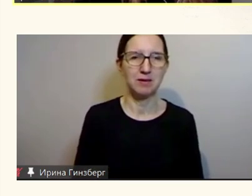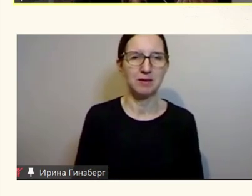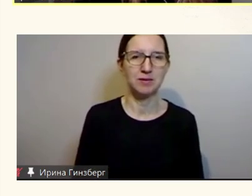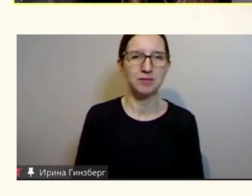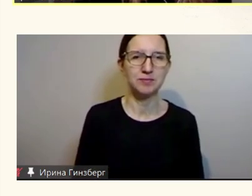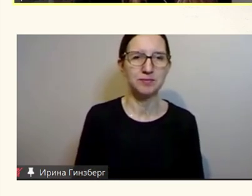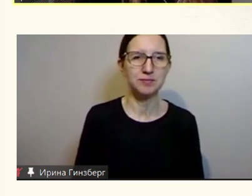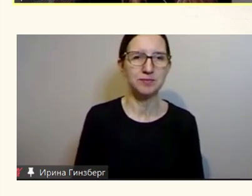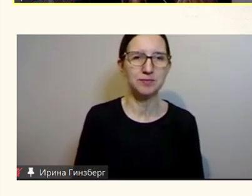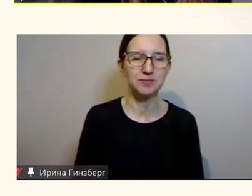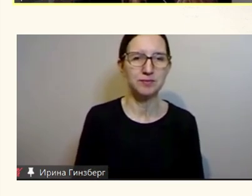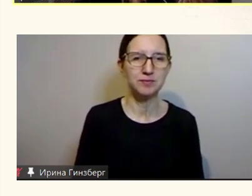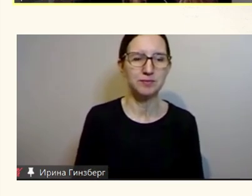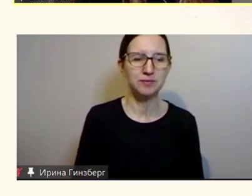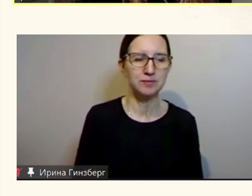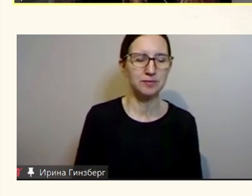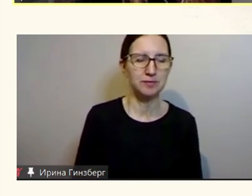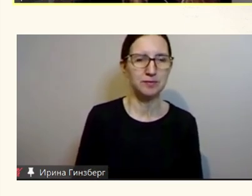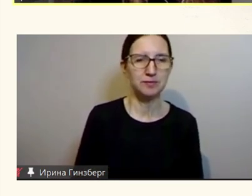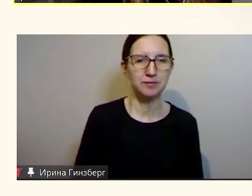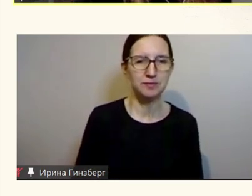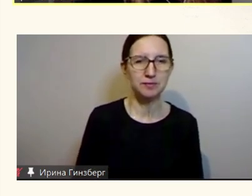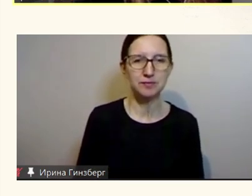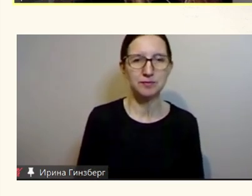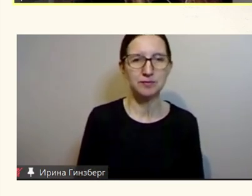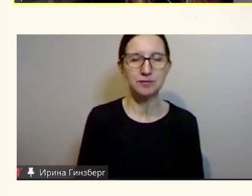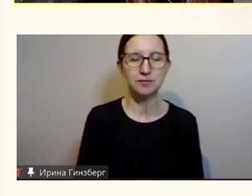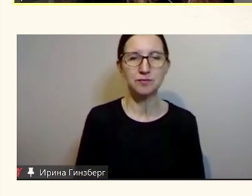next few images. She does an amazing job